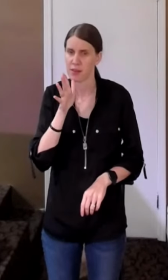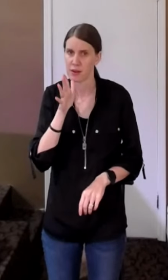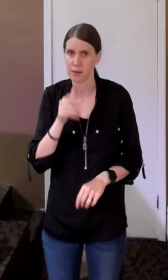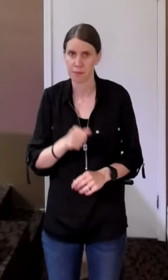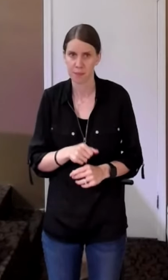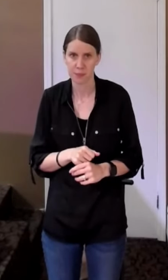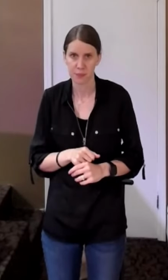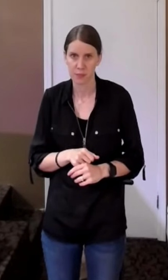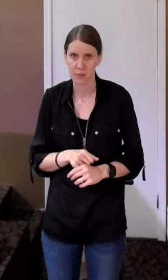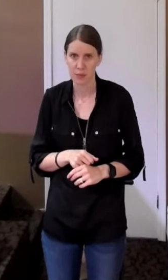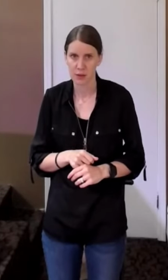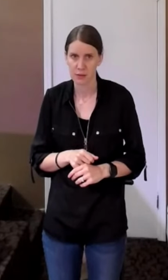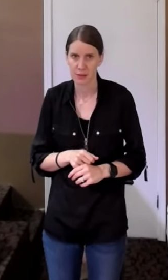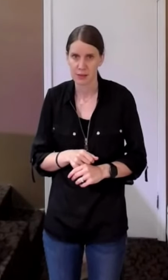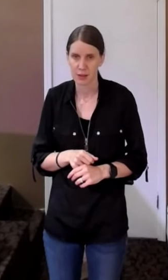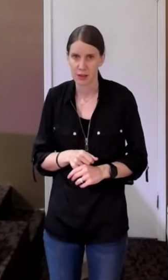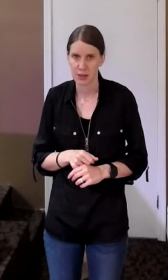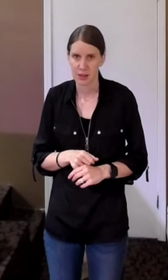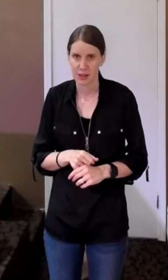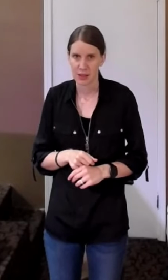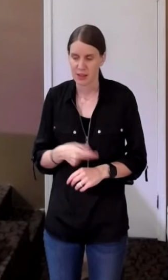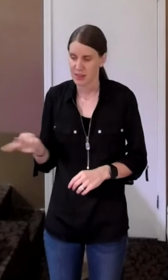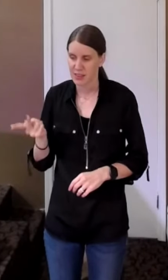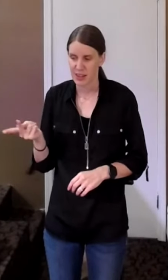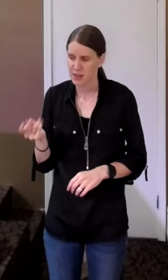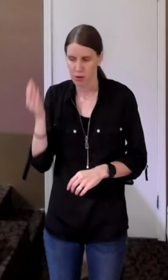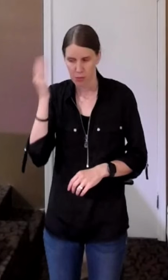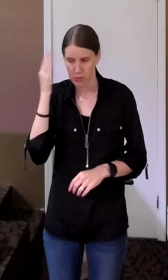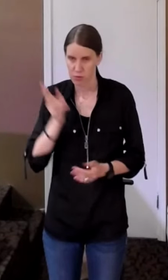they're out of whack. Their norm is askew.